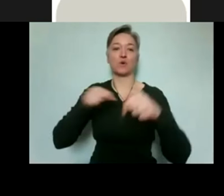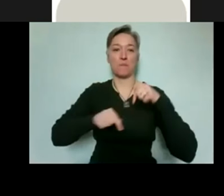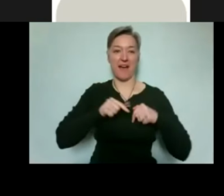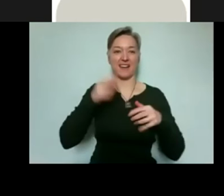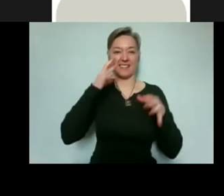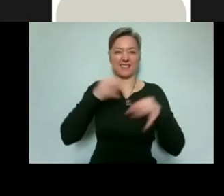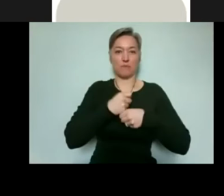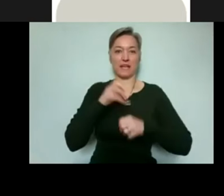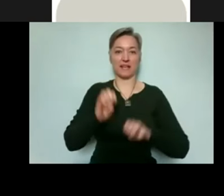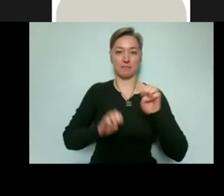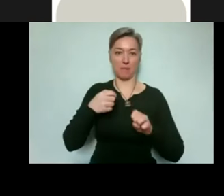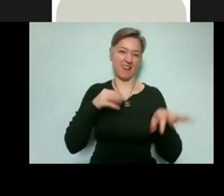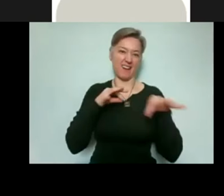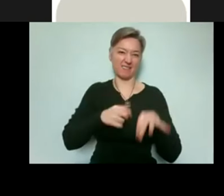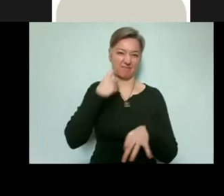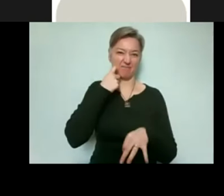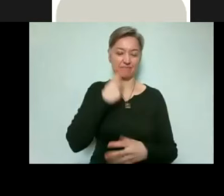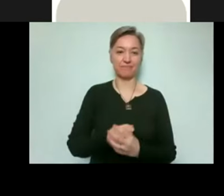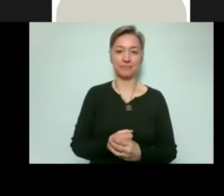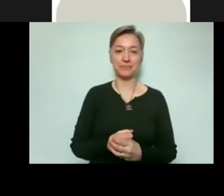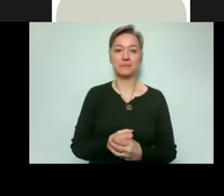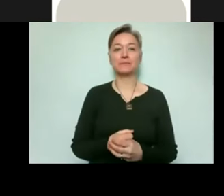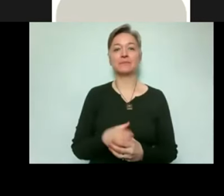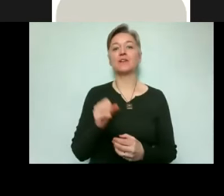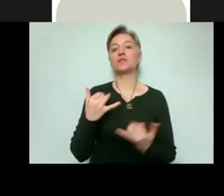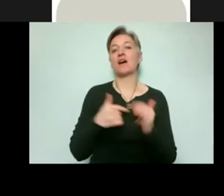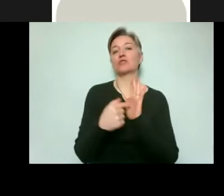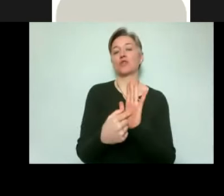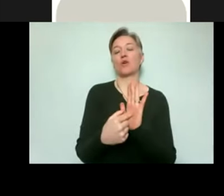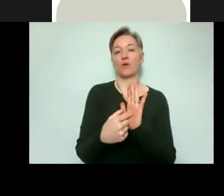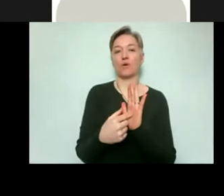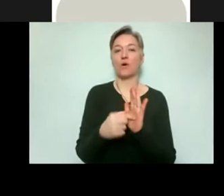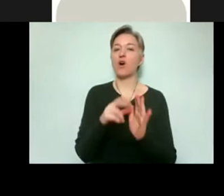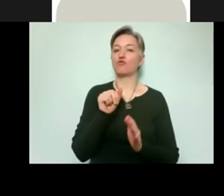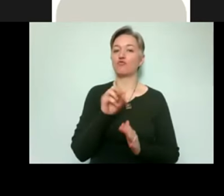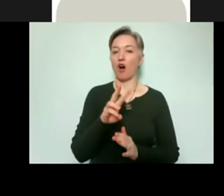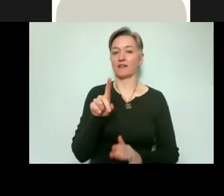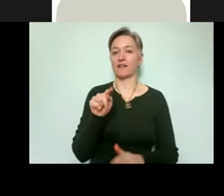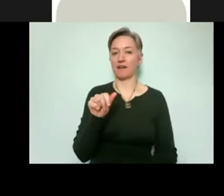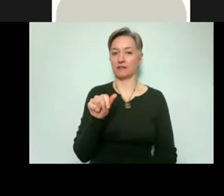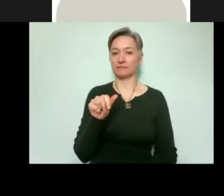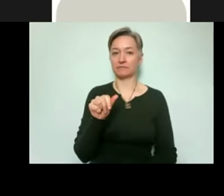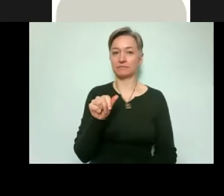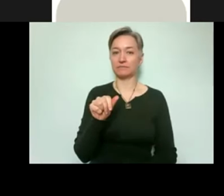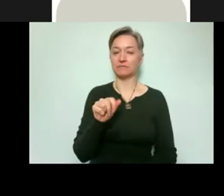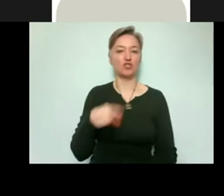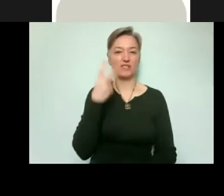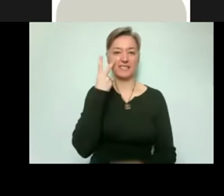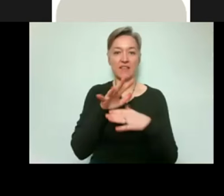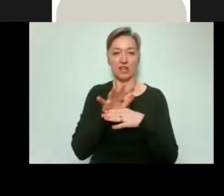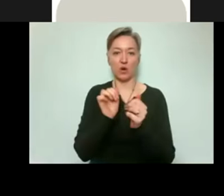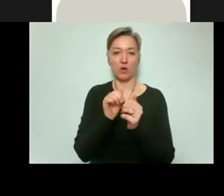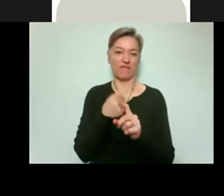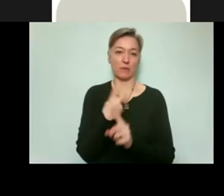decision-making experiment that I told you a moment ago. So I'm going to show you now just some raw data. So you're just going to see the video from the 2